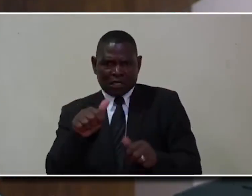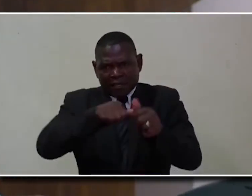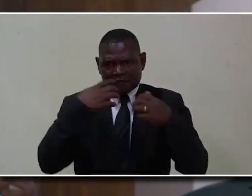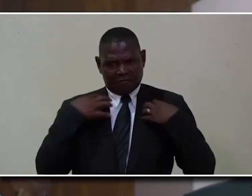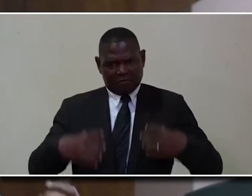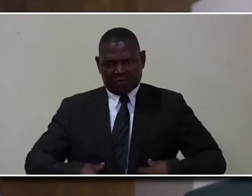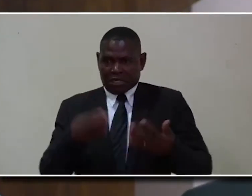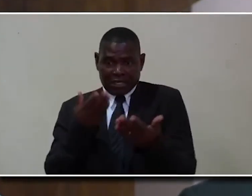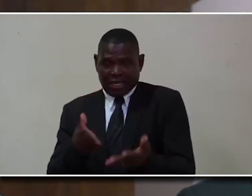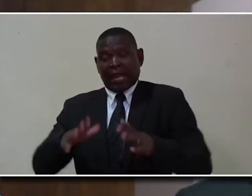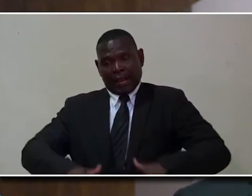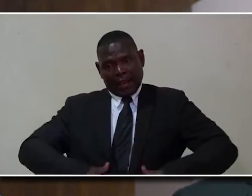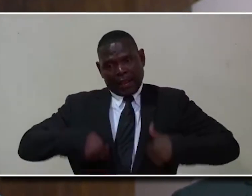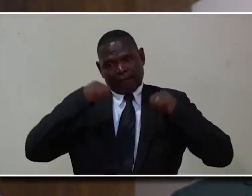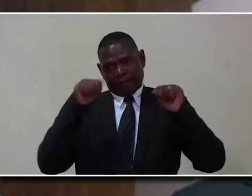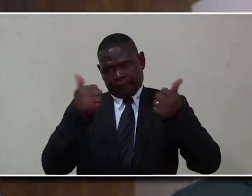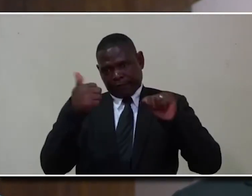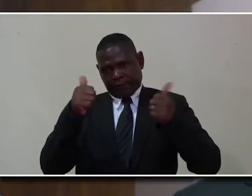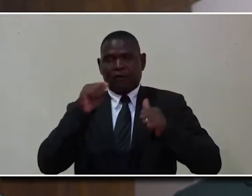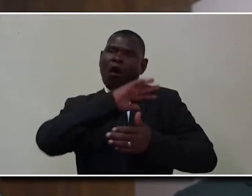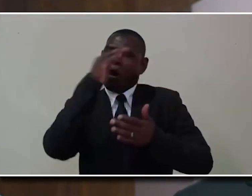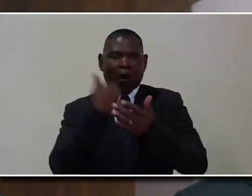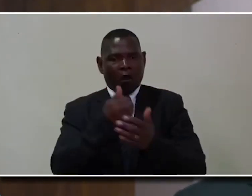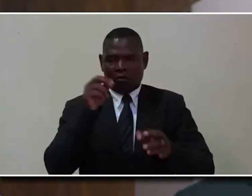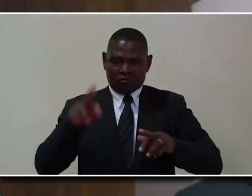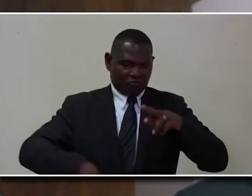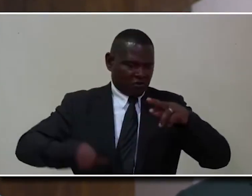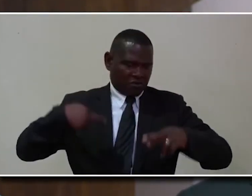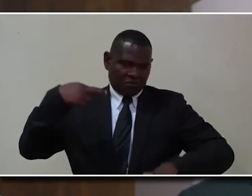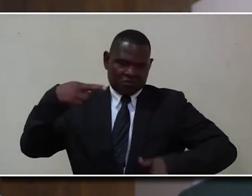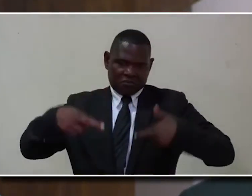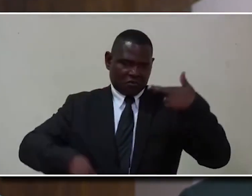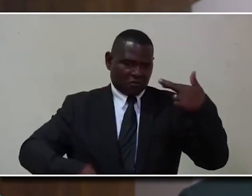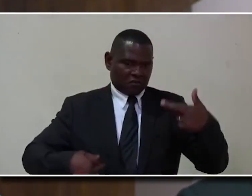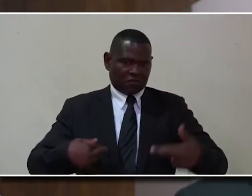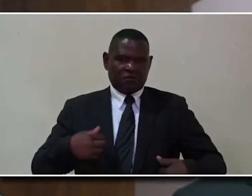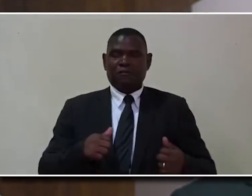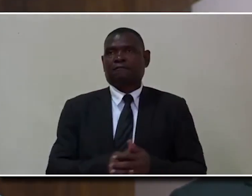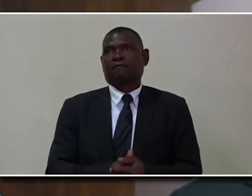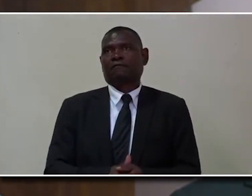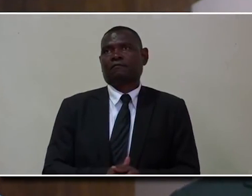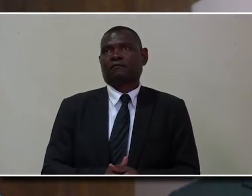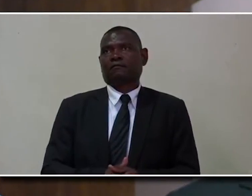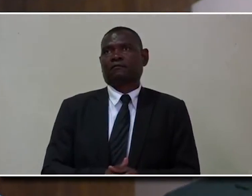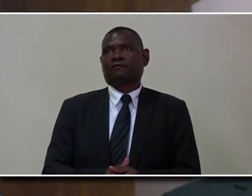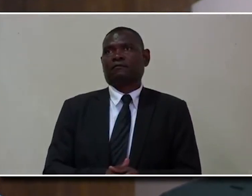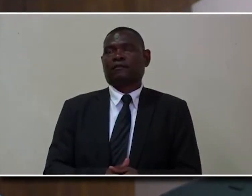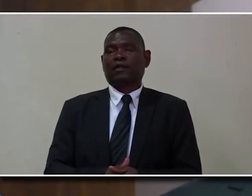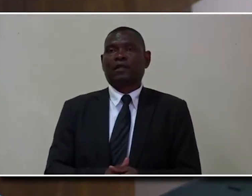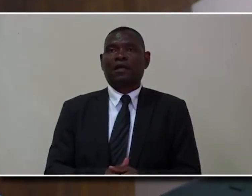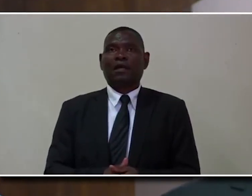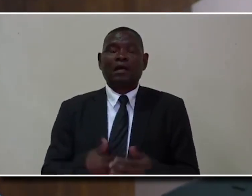okay, they also rejoice. Mubanja momwe wina ndi wina alipo zinthu zonse zienda bwino na oso akhala akukondwa. Now Paul